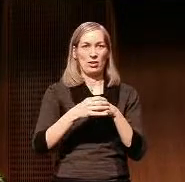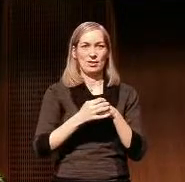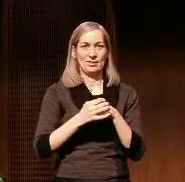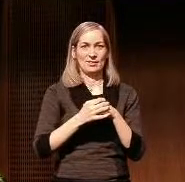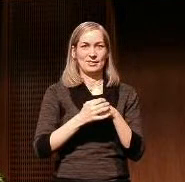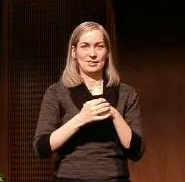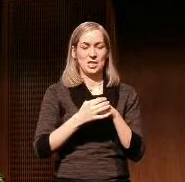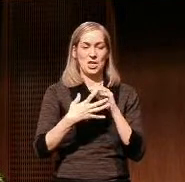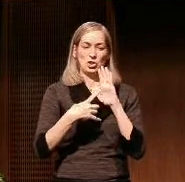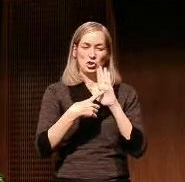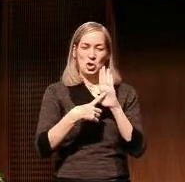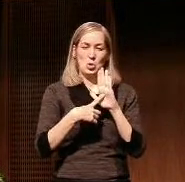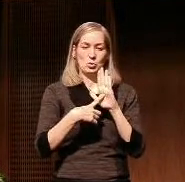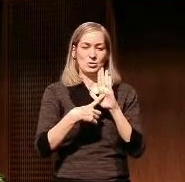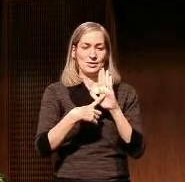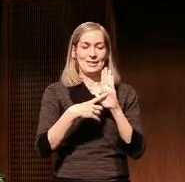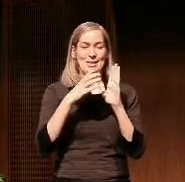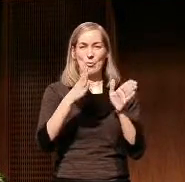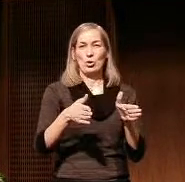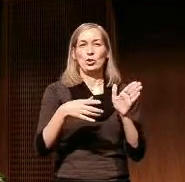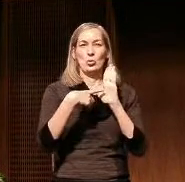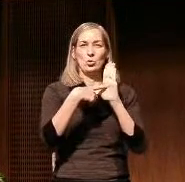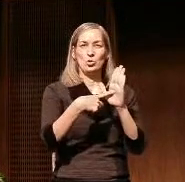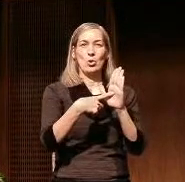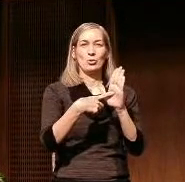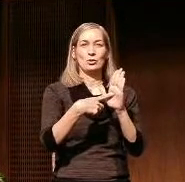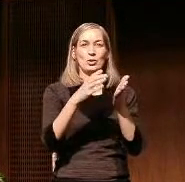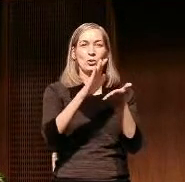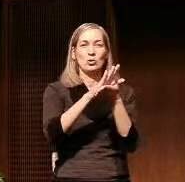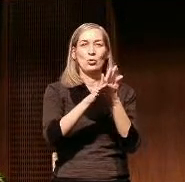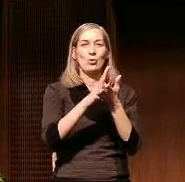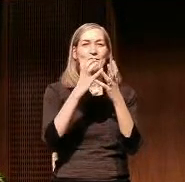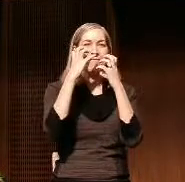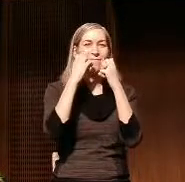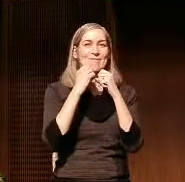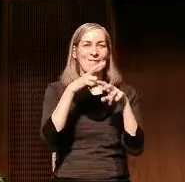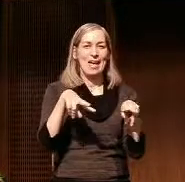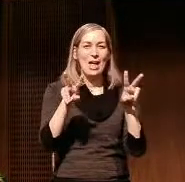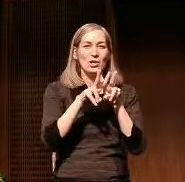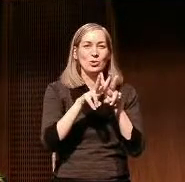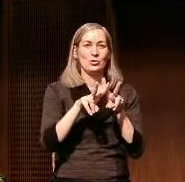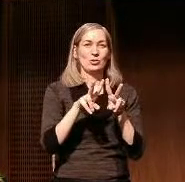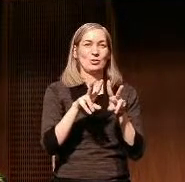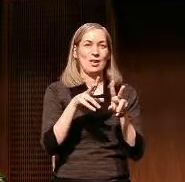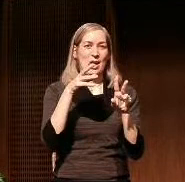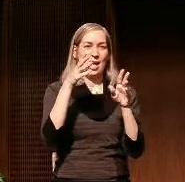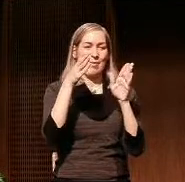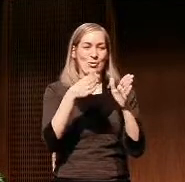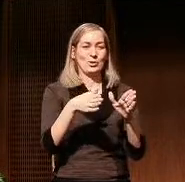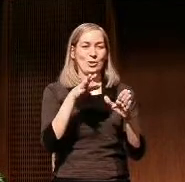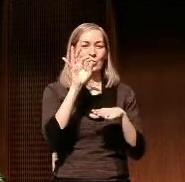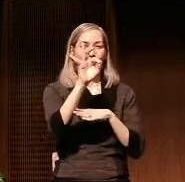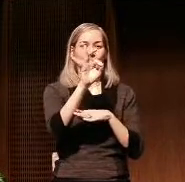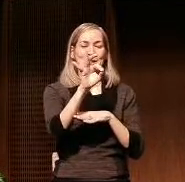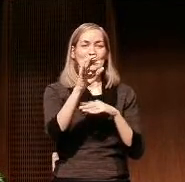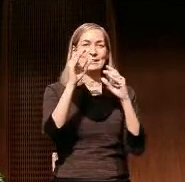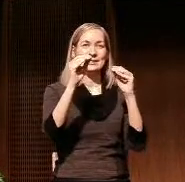exemplifies the values of the school, preaches and teaches the Word of God